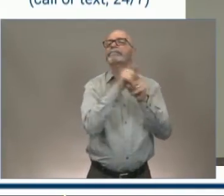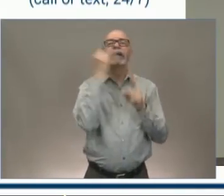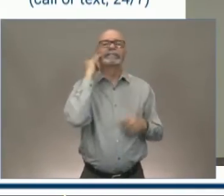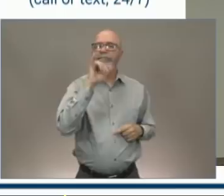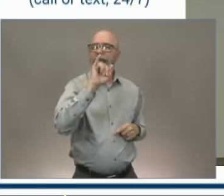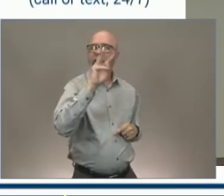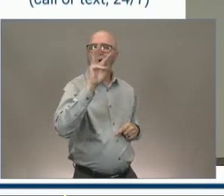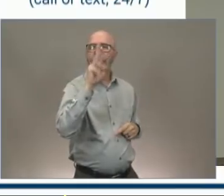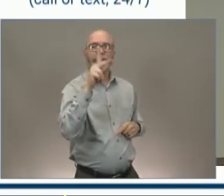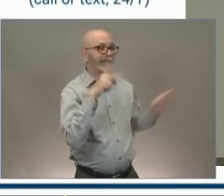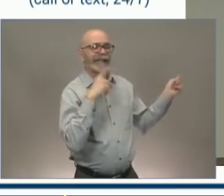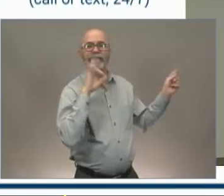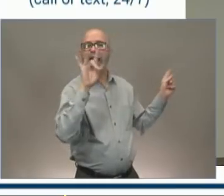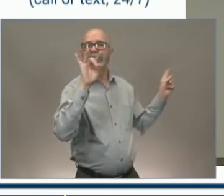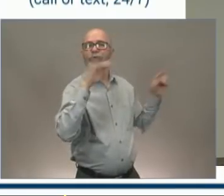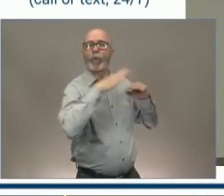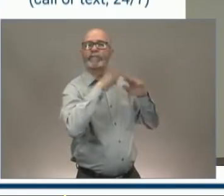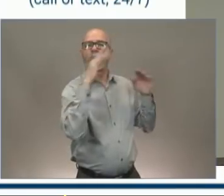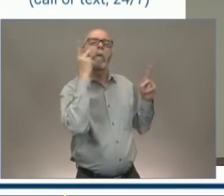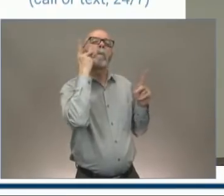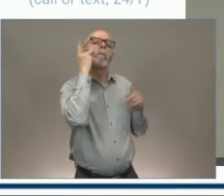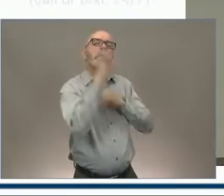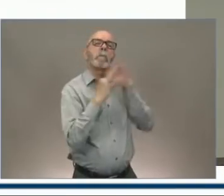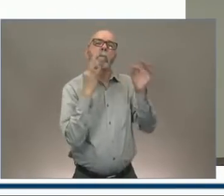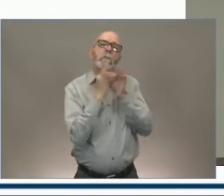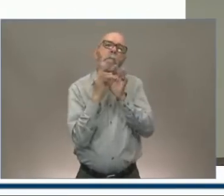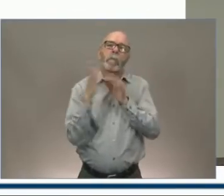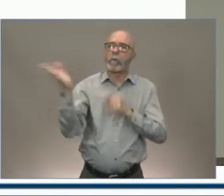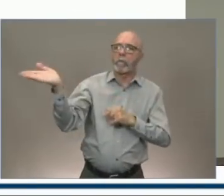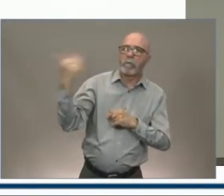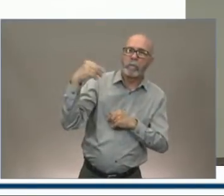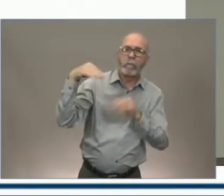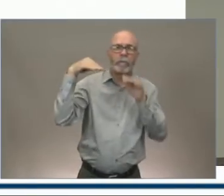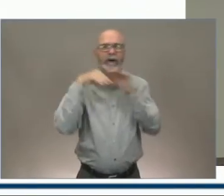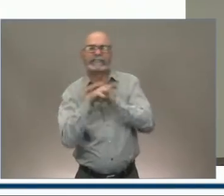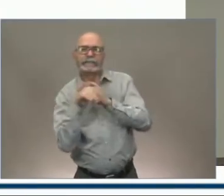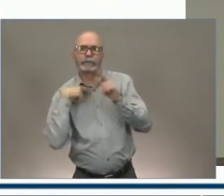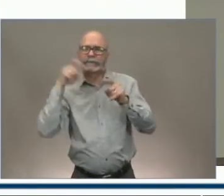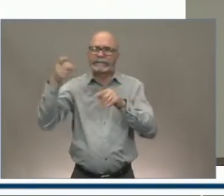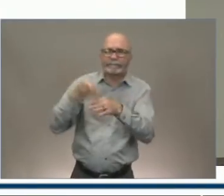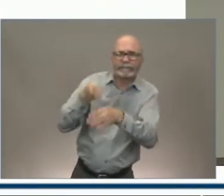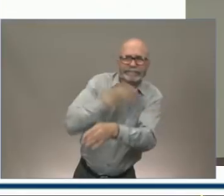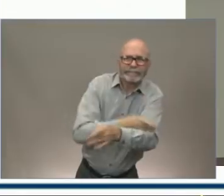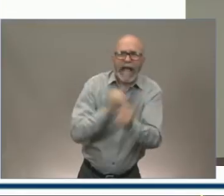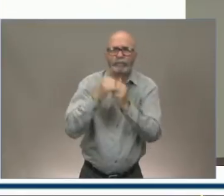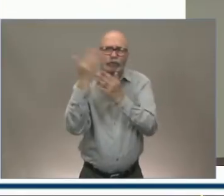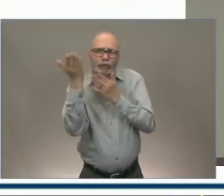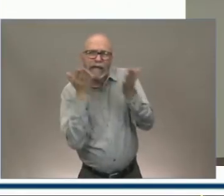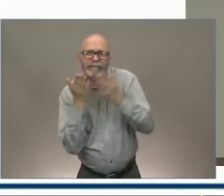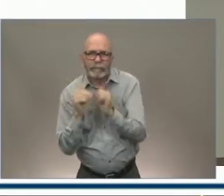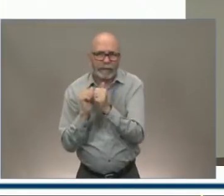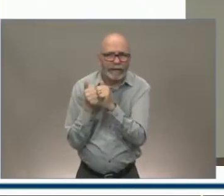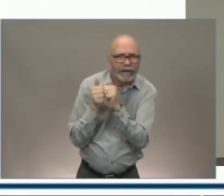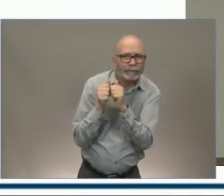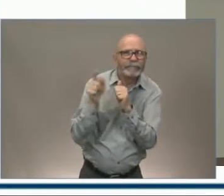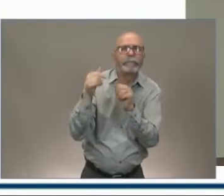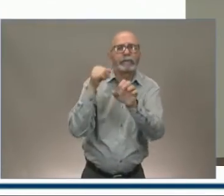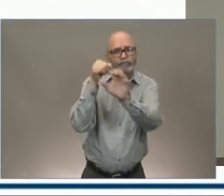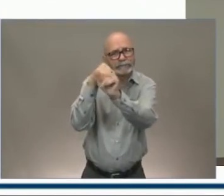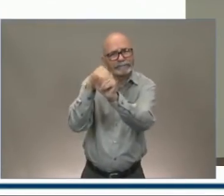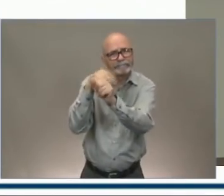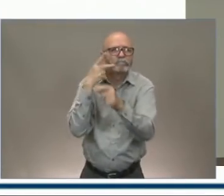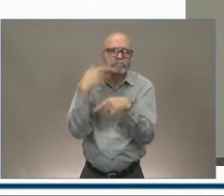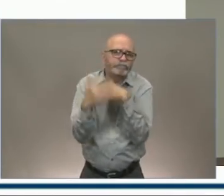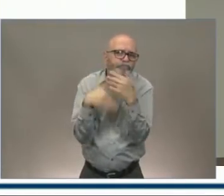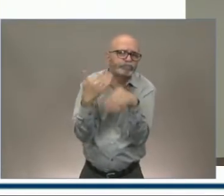are prototype clinics that will help inform any changes in how the vaccine is delivered through pharmacies when in April we open